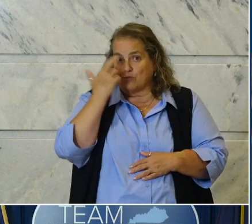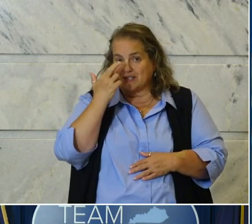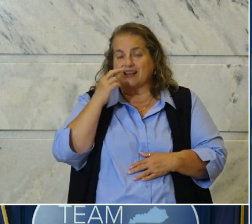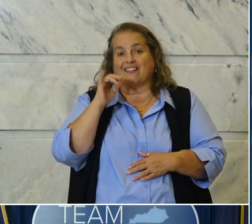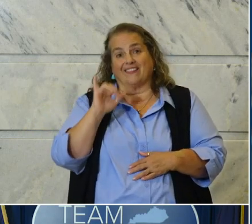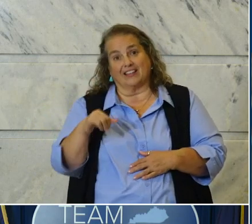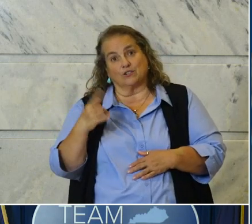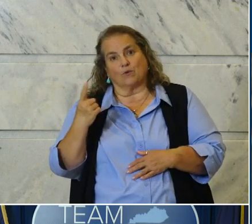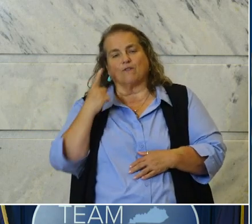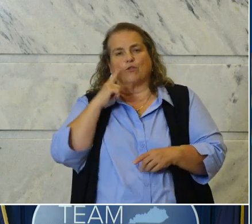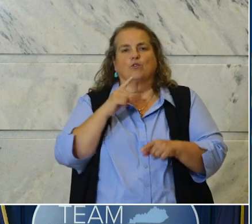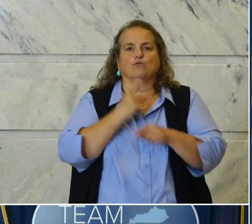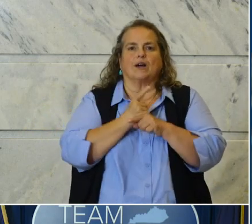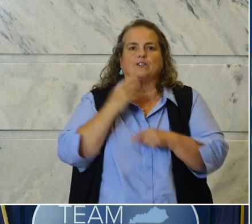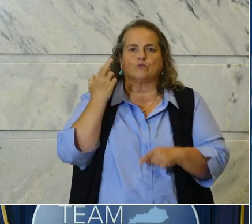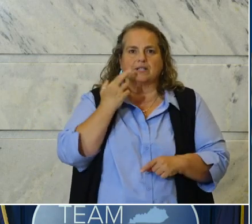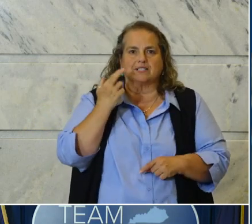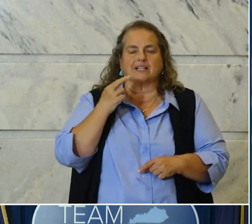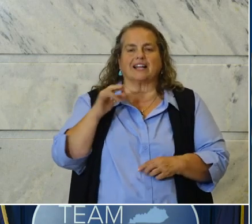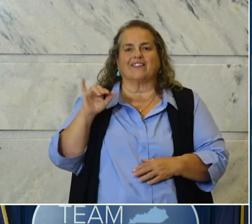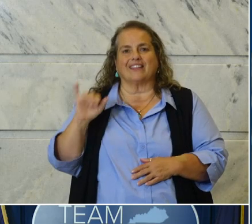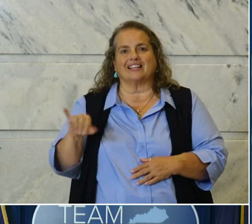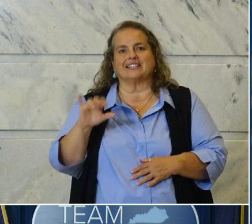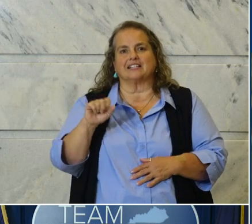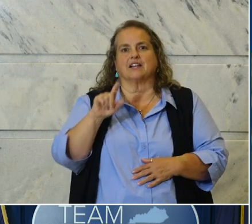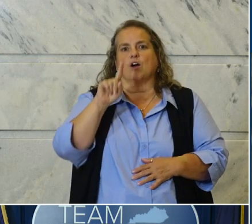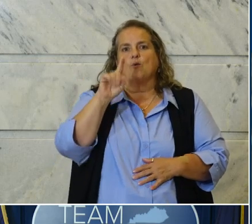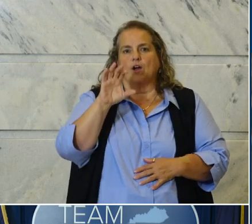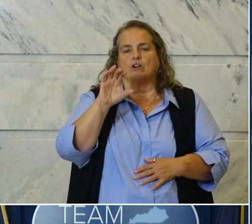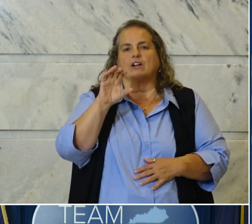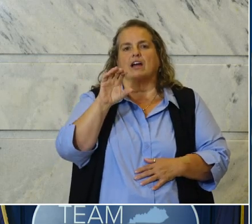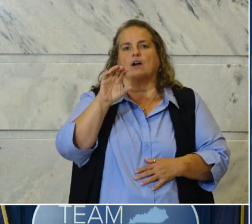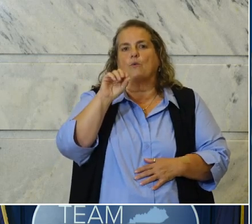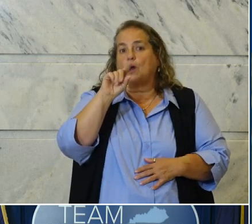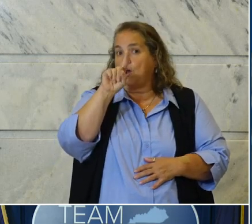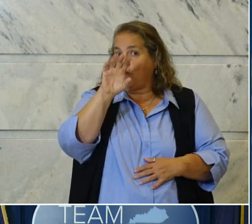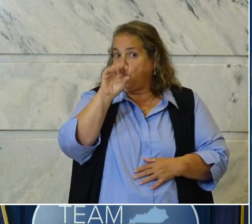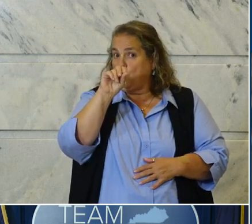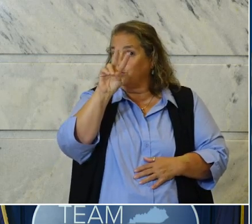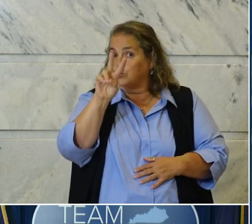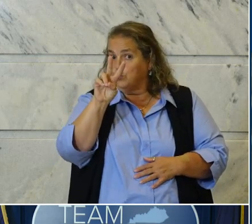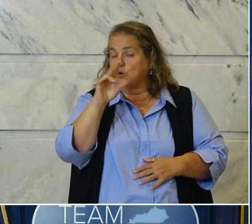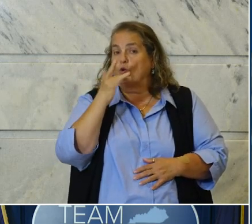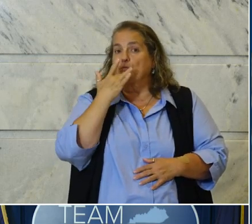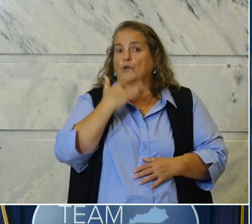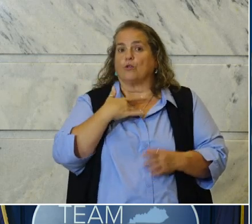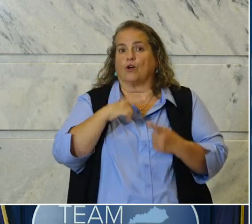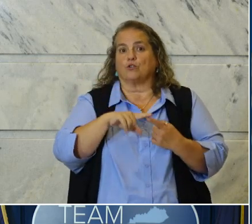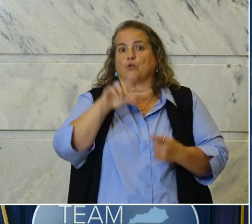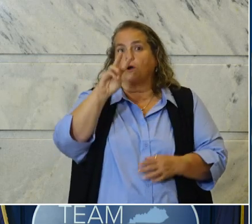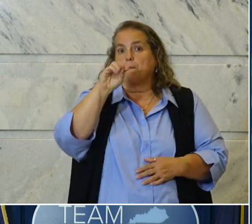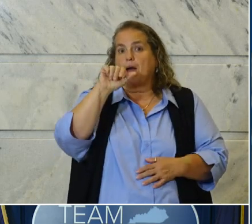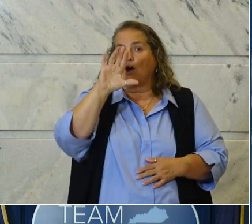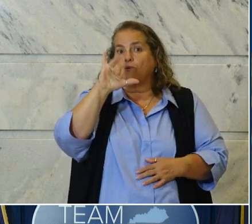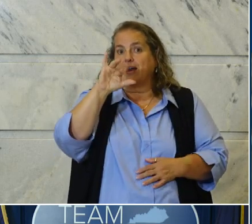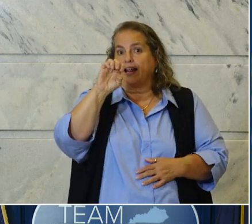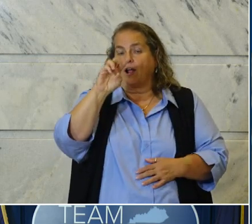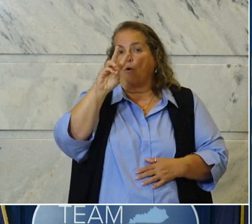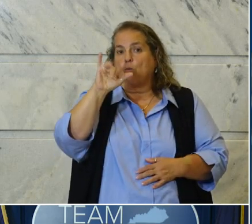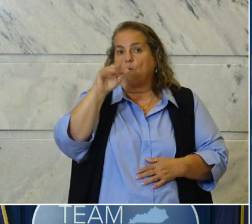one is for the right reason. This is the 102nd birthday to Marie White of